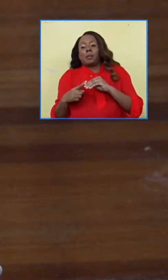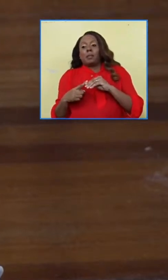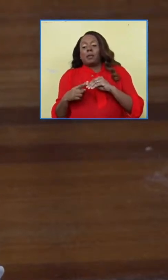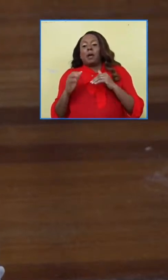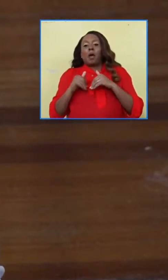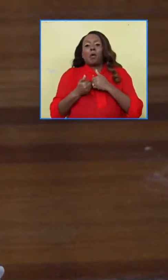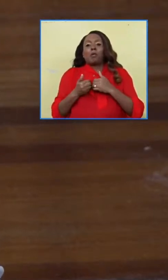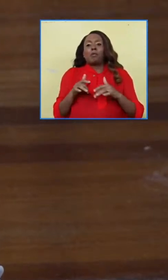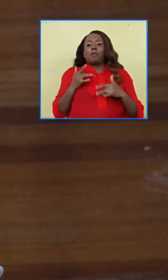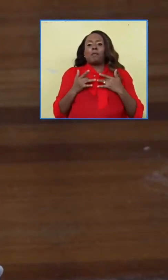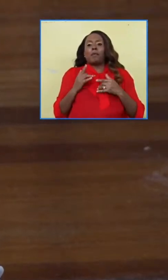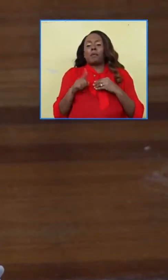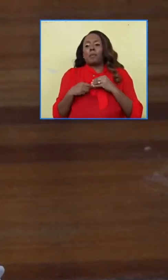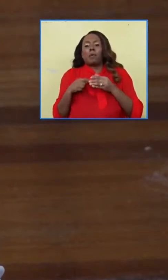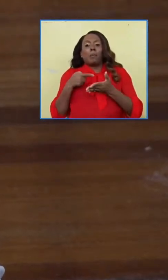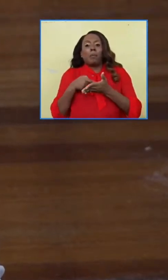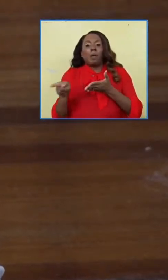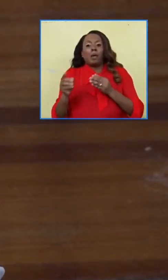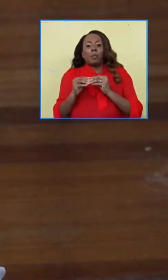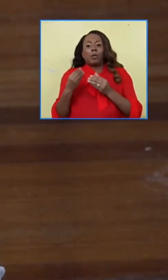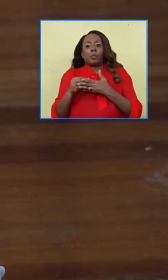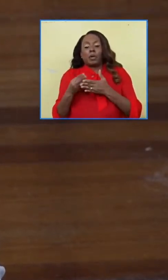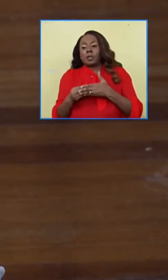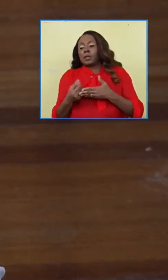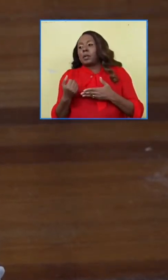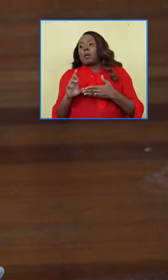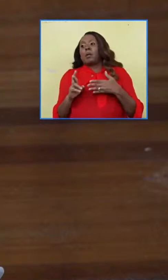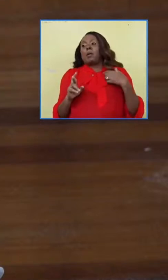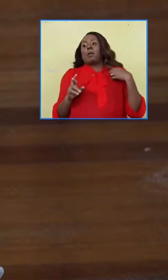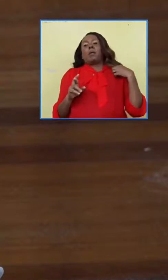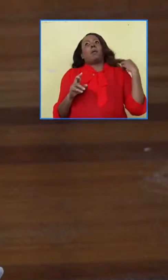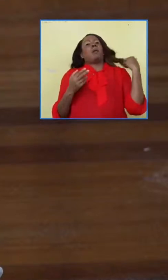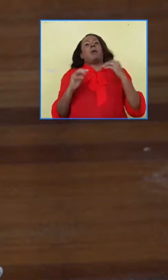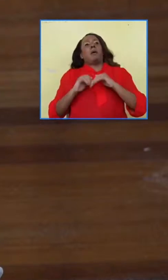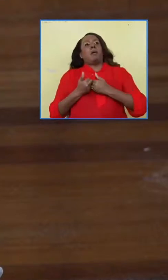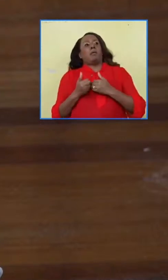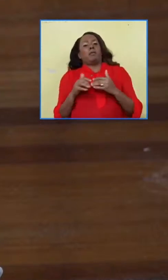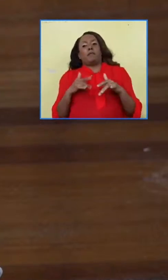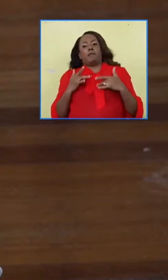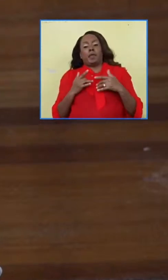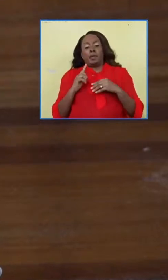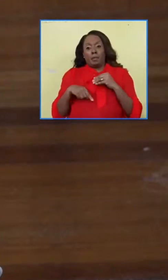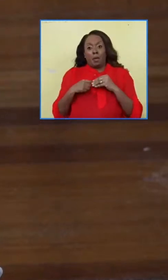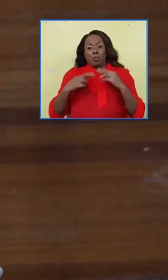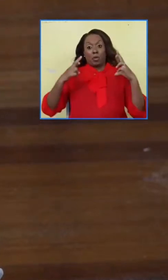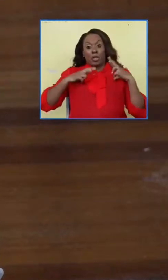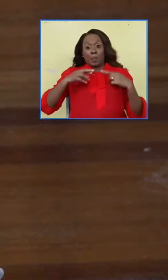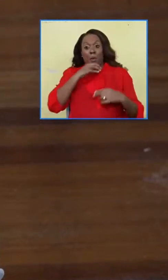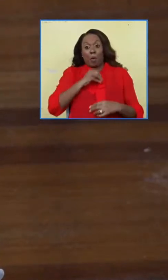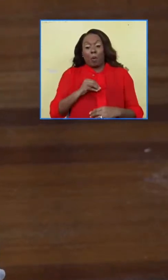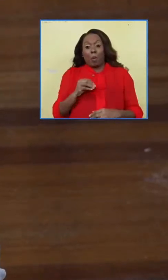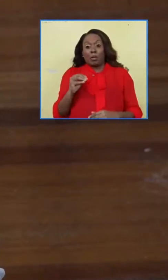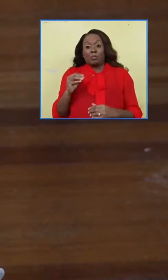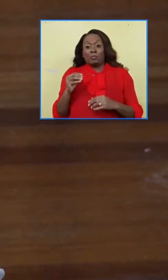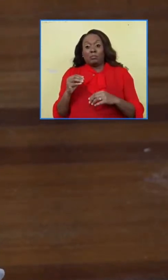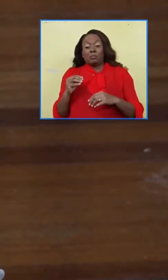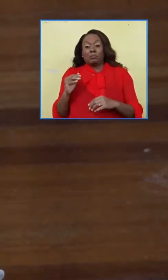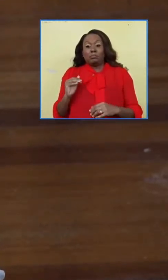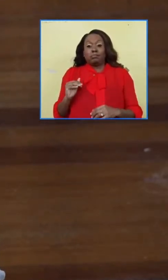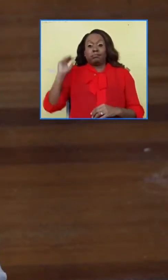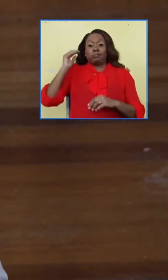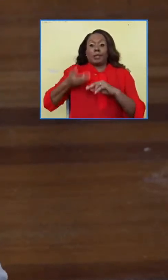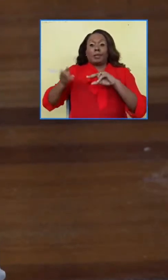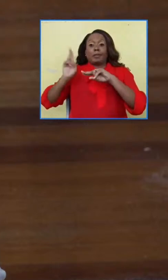age or increases to contributions. But there are solutions that can be put in place. So we are very positive and